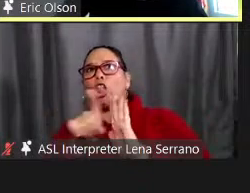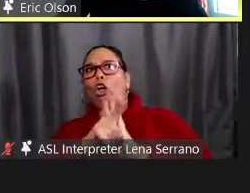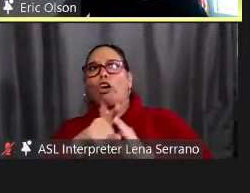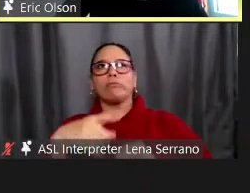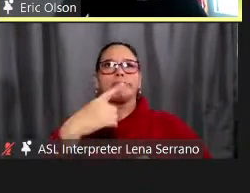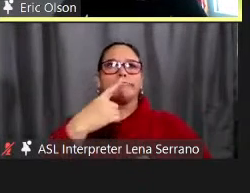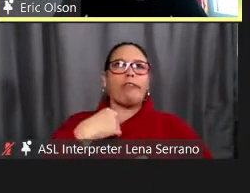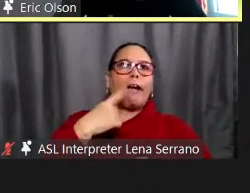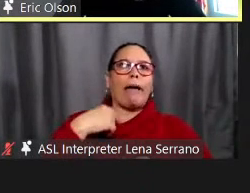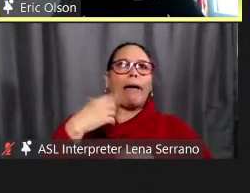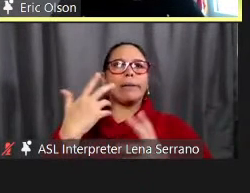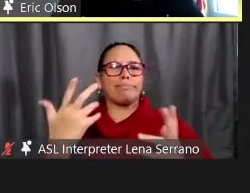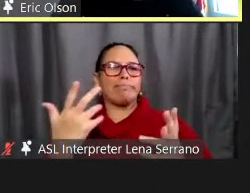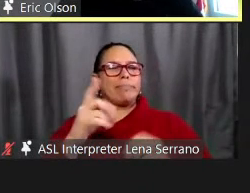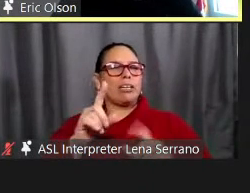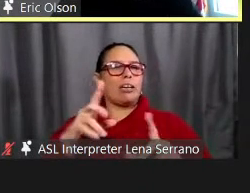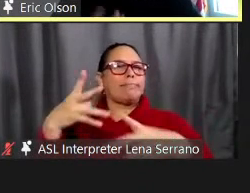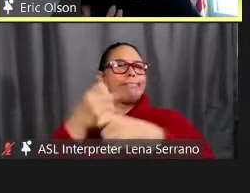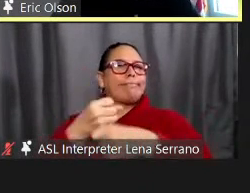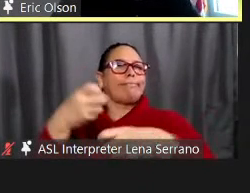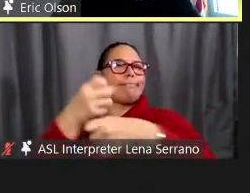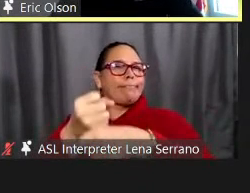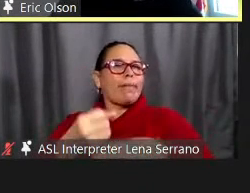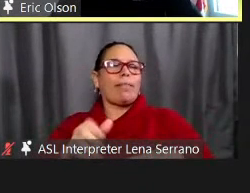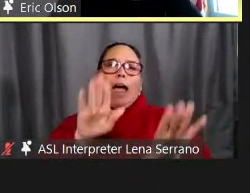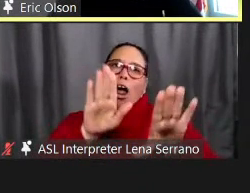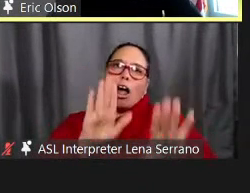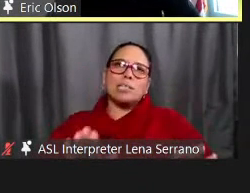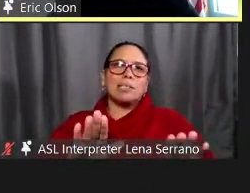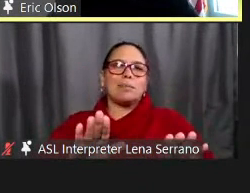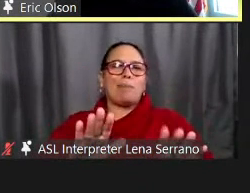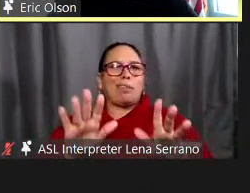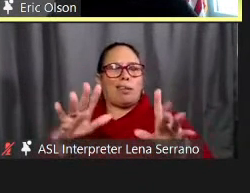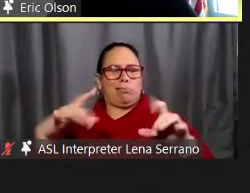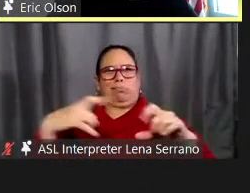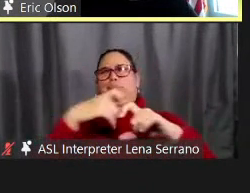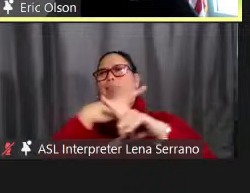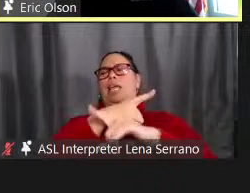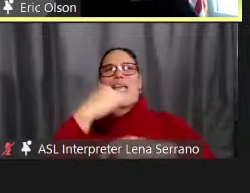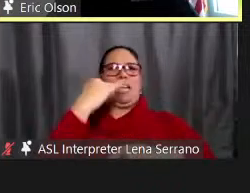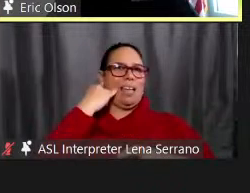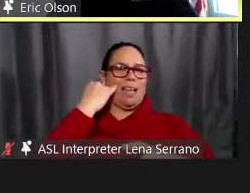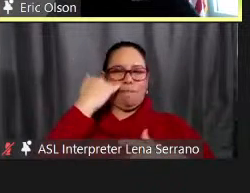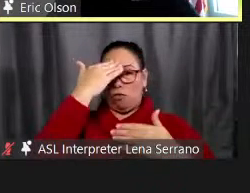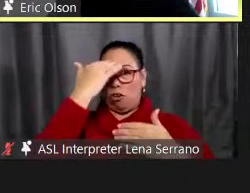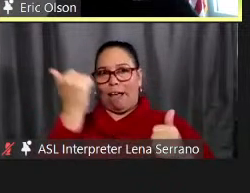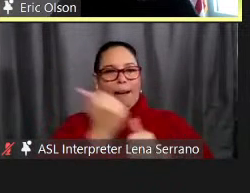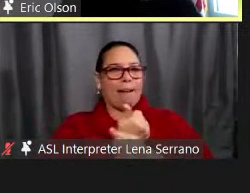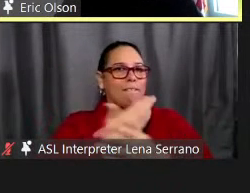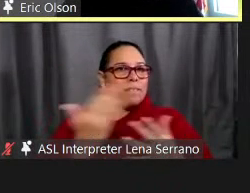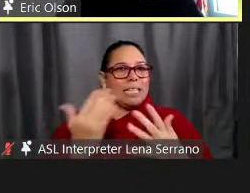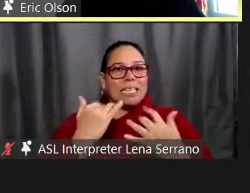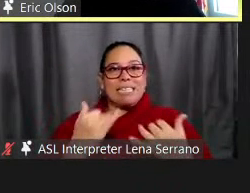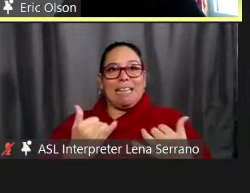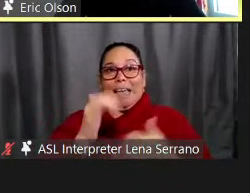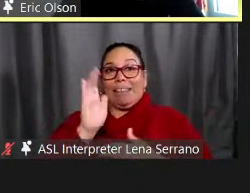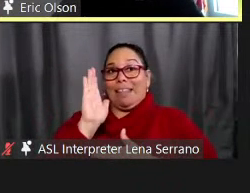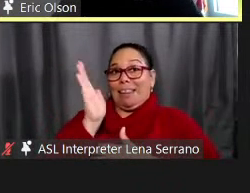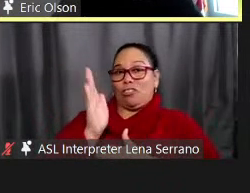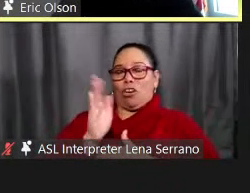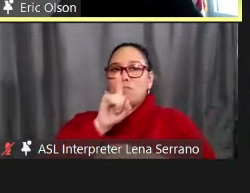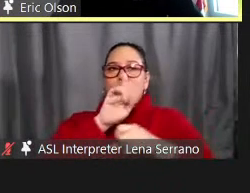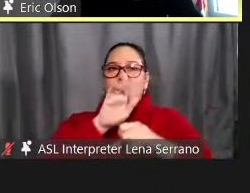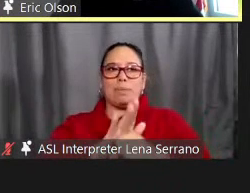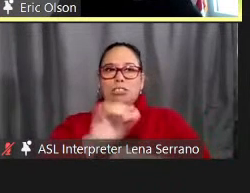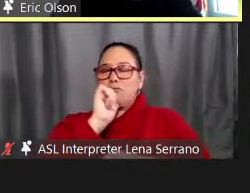and those are awesome. But the problem is they're convoluted. If you forget everything that I'm going to tell you today in this lecture, I promise you are not going